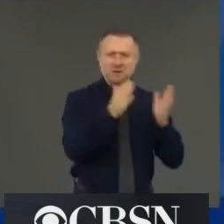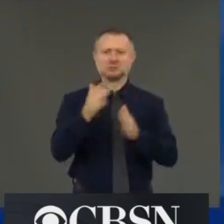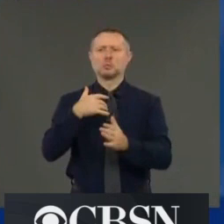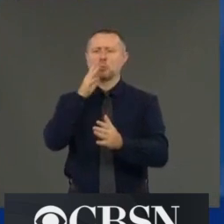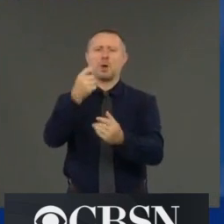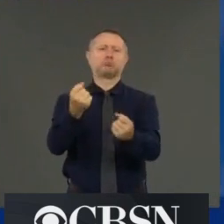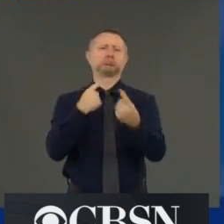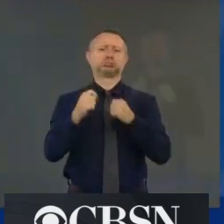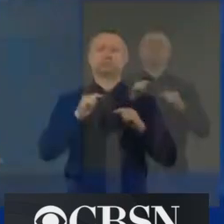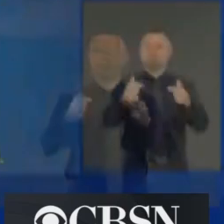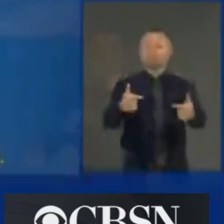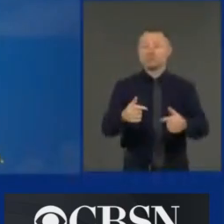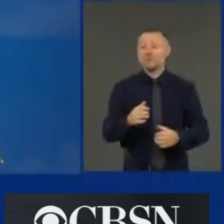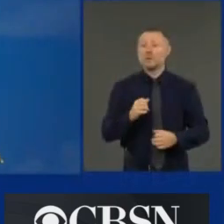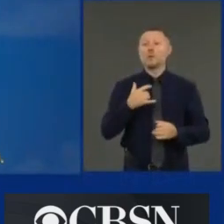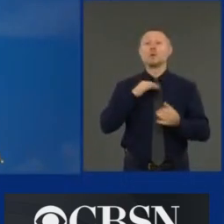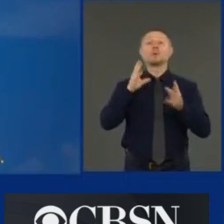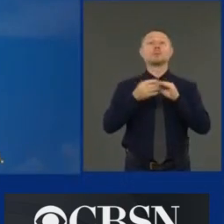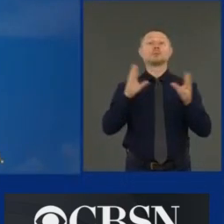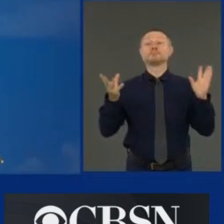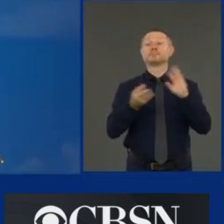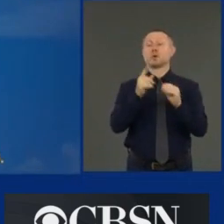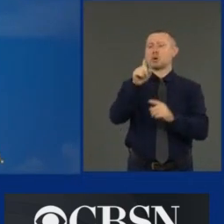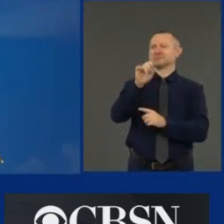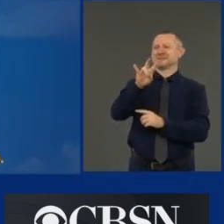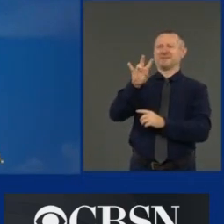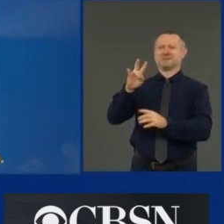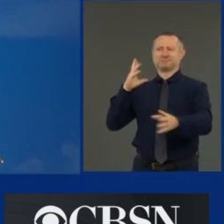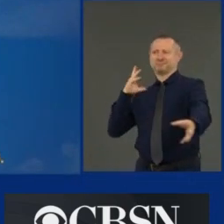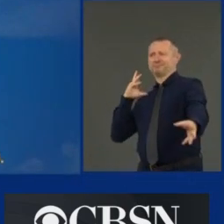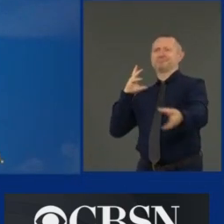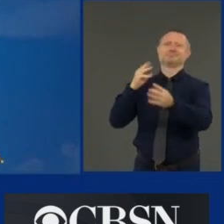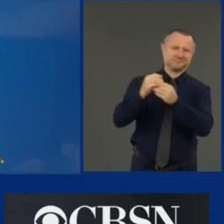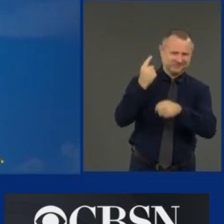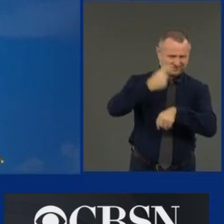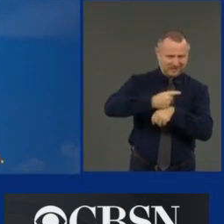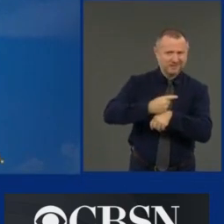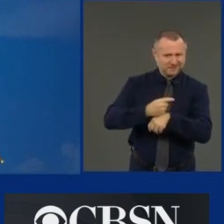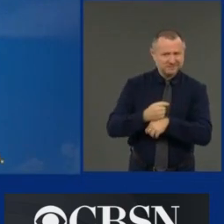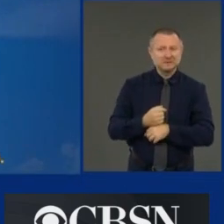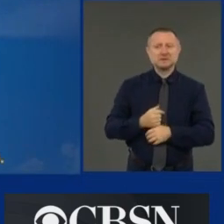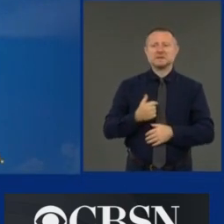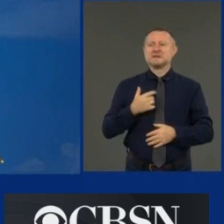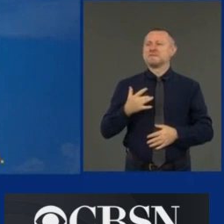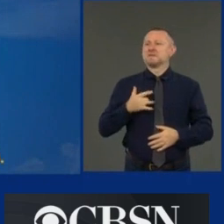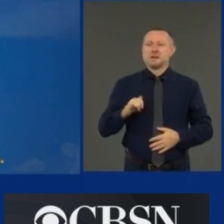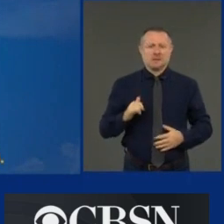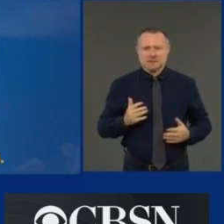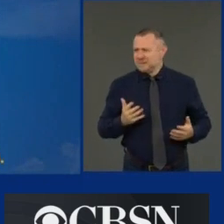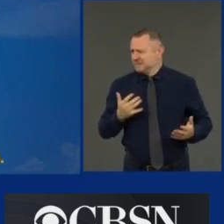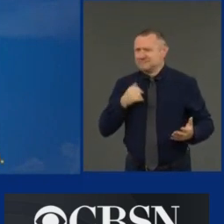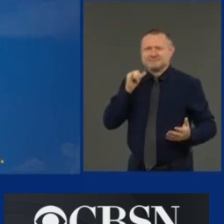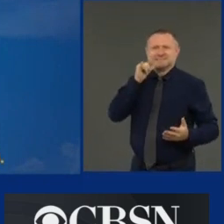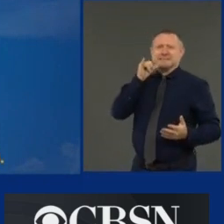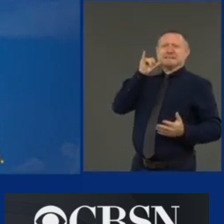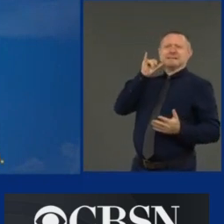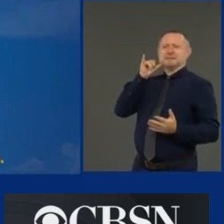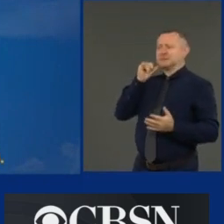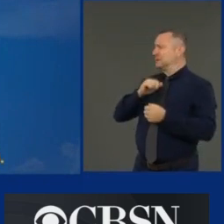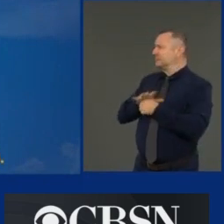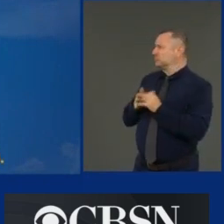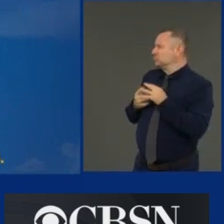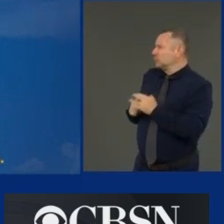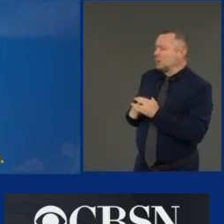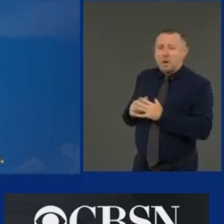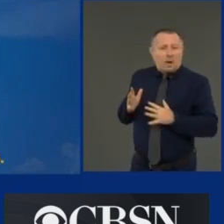Today is day 177. I know it feels like just yesterday that this started. Not really.